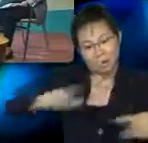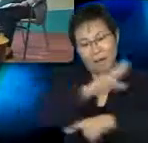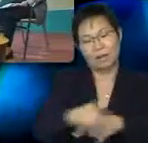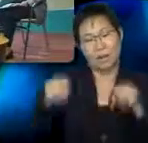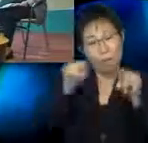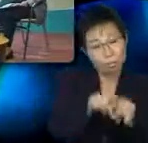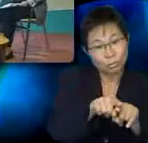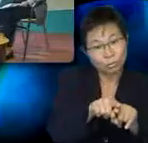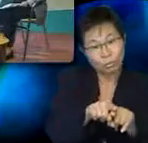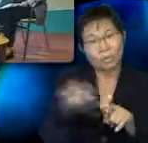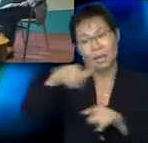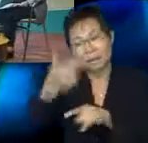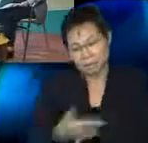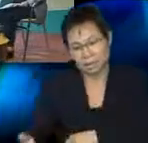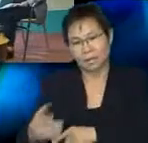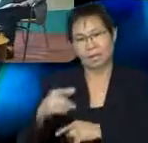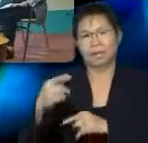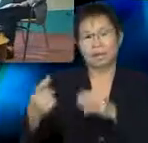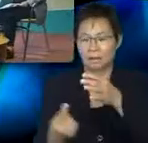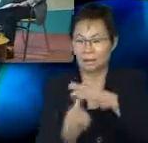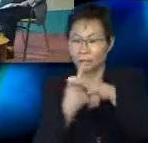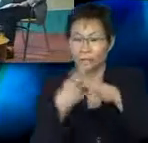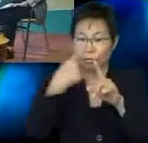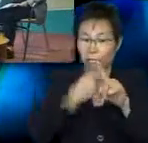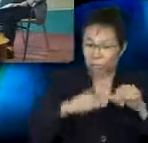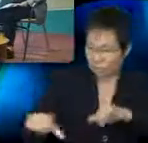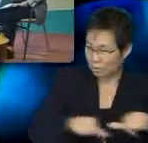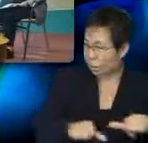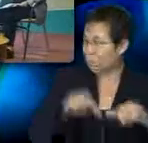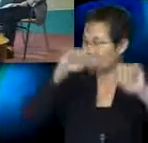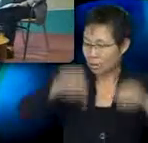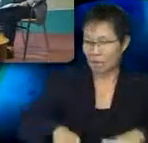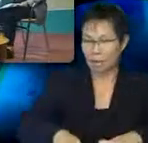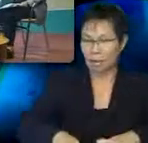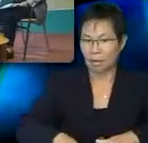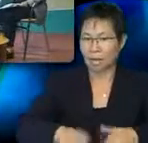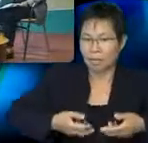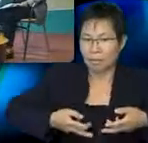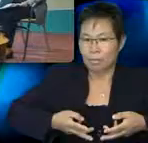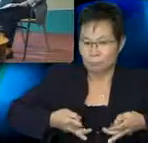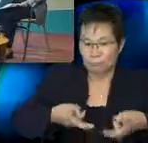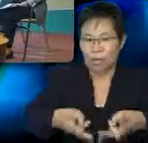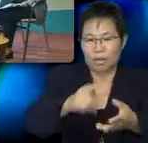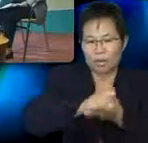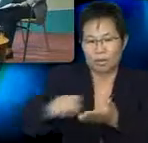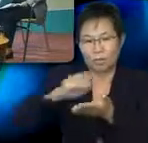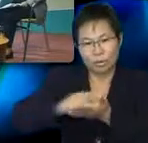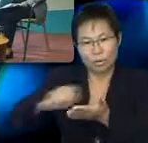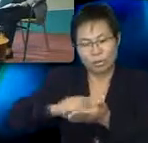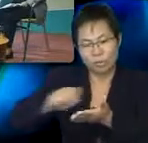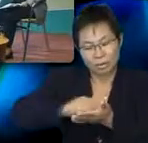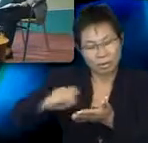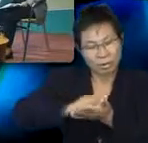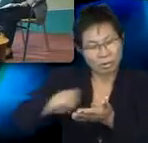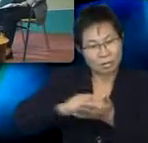also, another thing that could come up from this activity is it could pave the way for a writing activity. The students could write